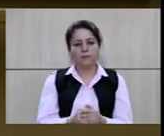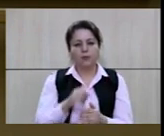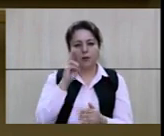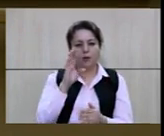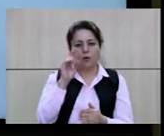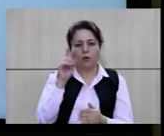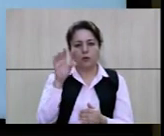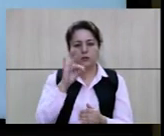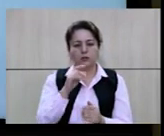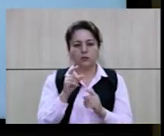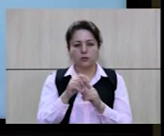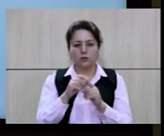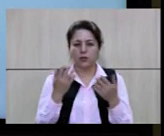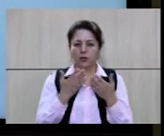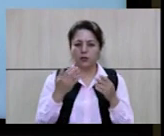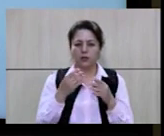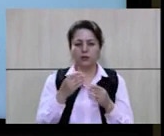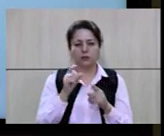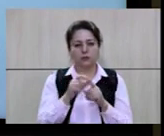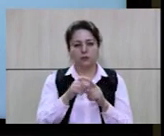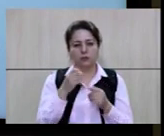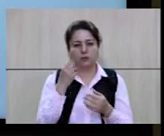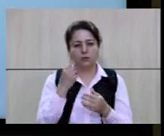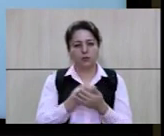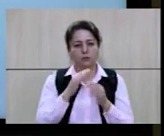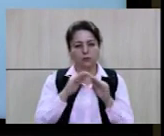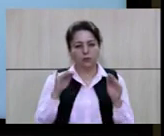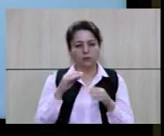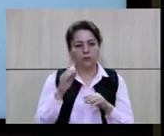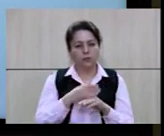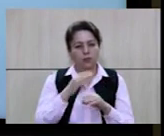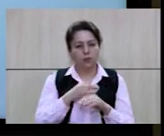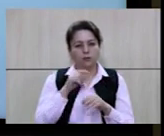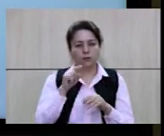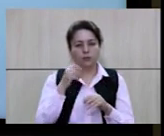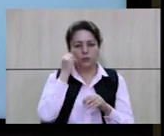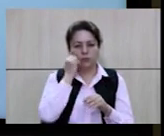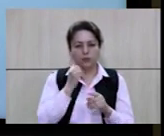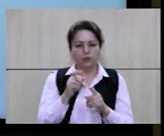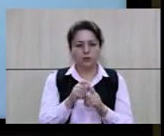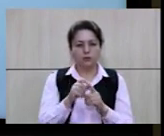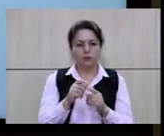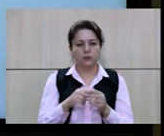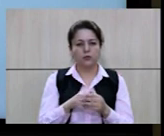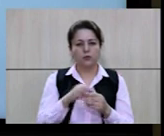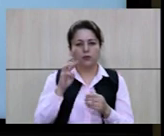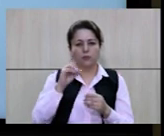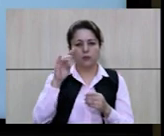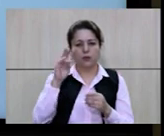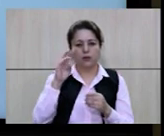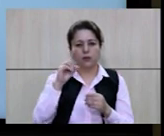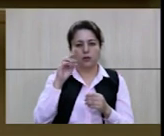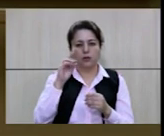Qozi so'zi qanday so'z aziz o'quvchilar? Barakalla, bu eskirgan so'z. Menejer